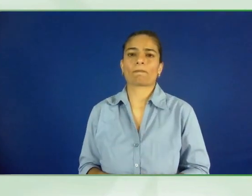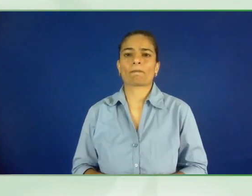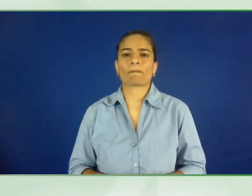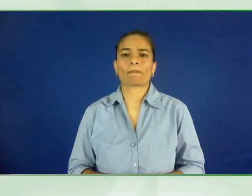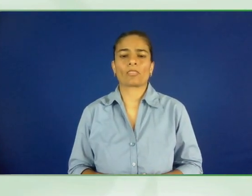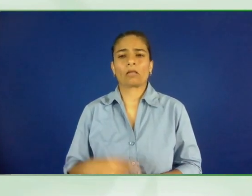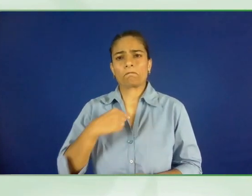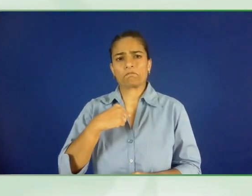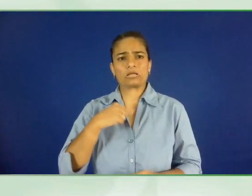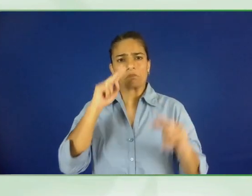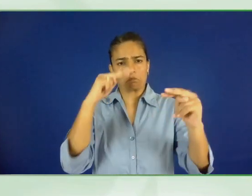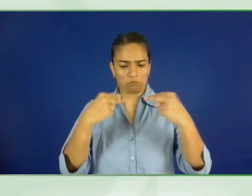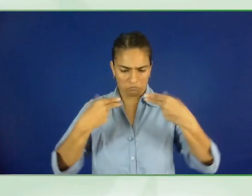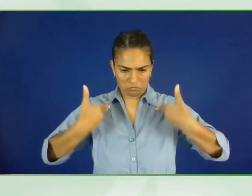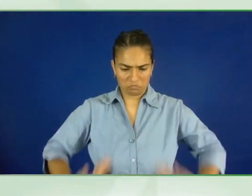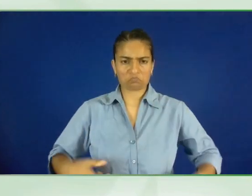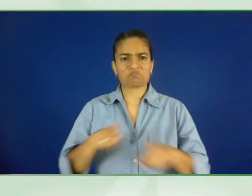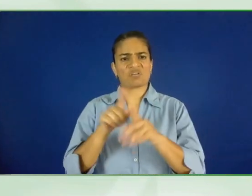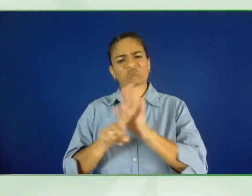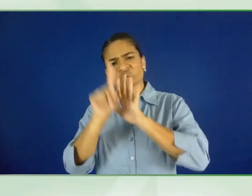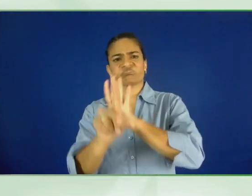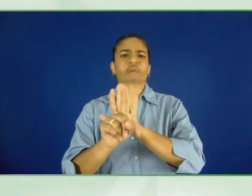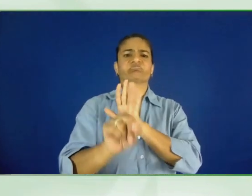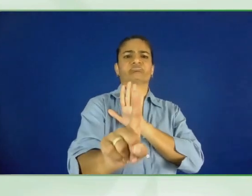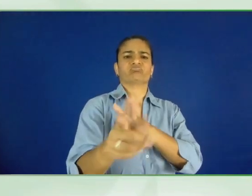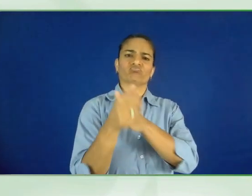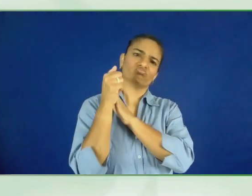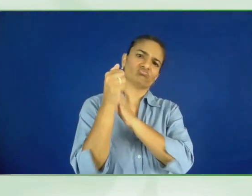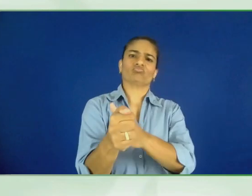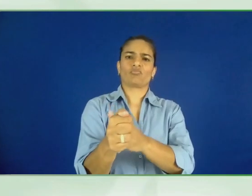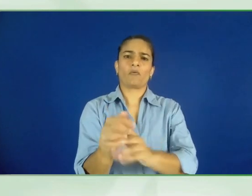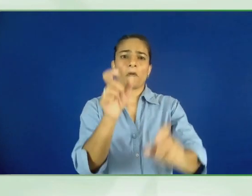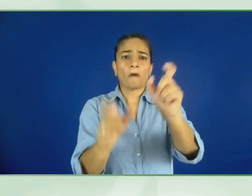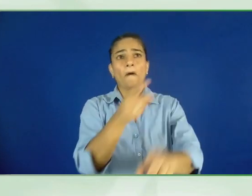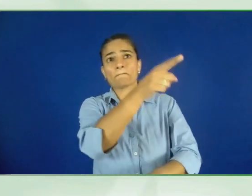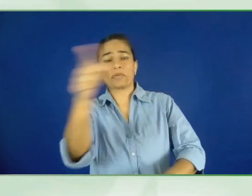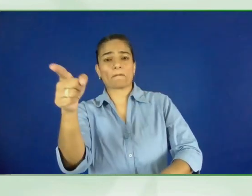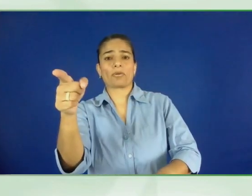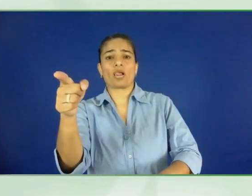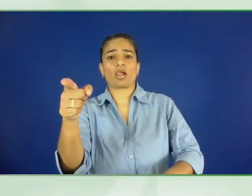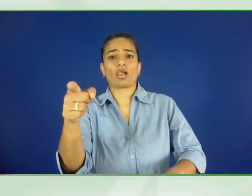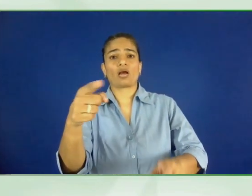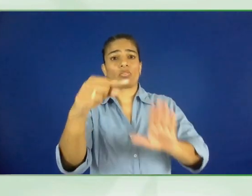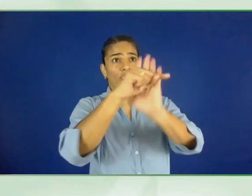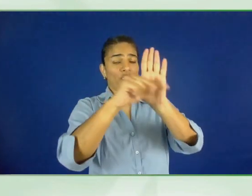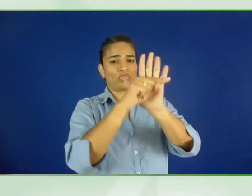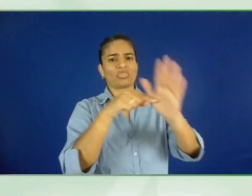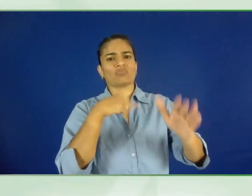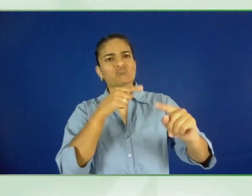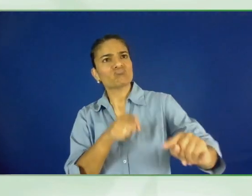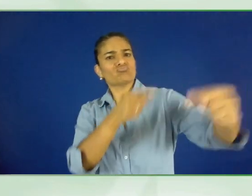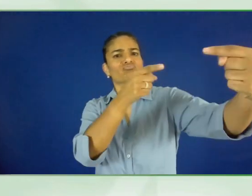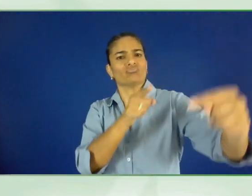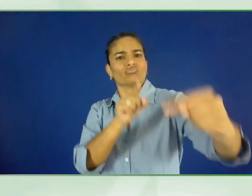of challenging people's expectations. And I find that's a very important part of my